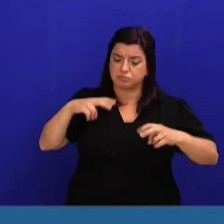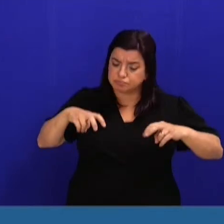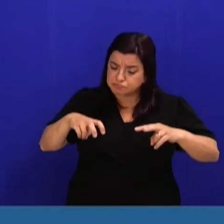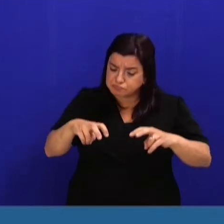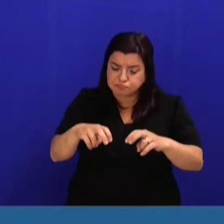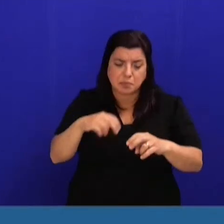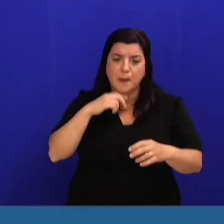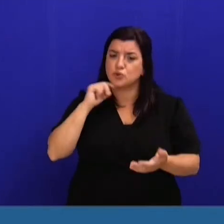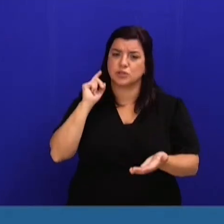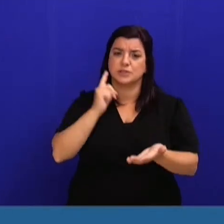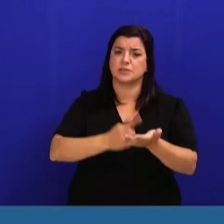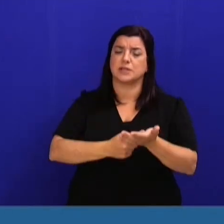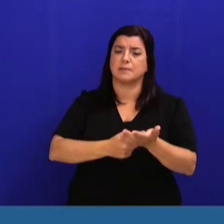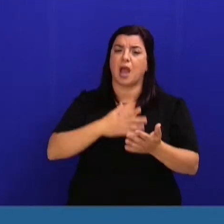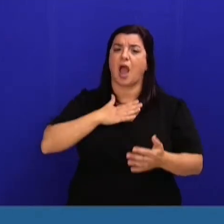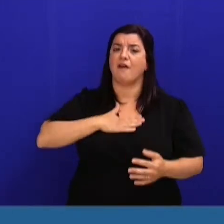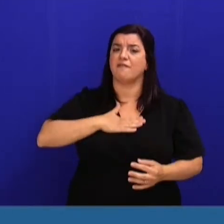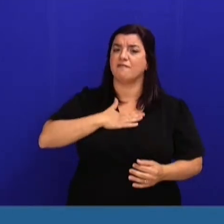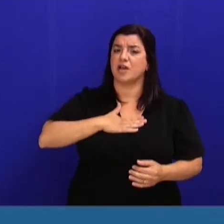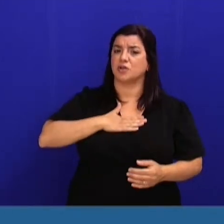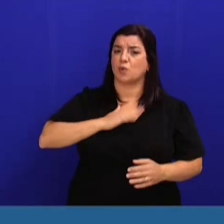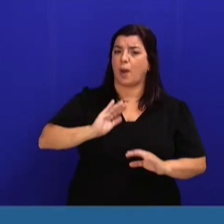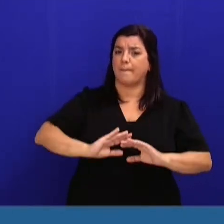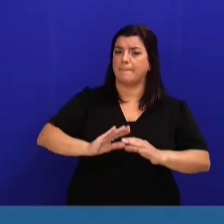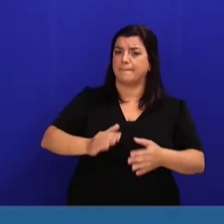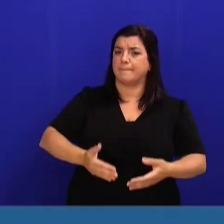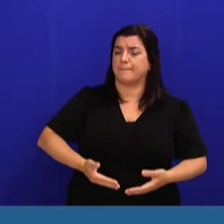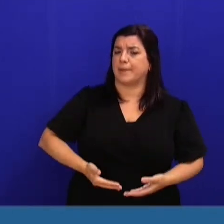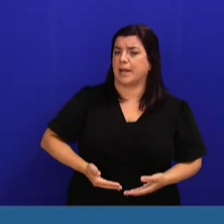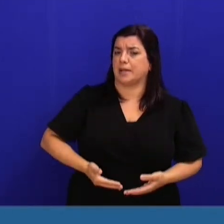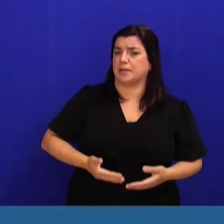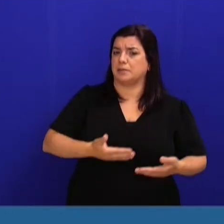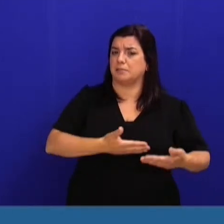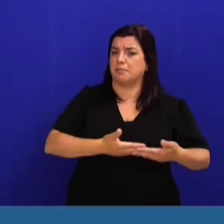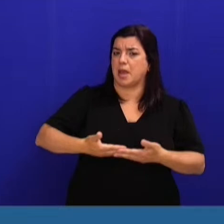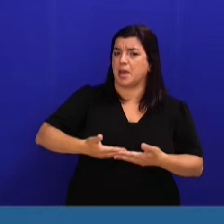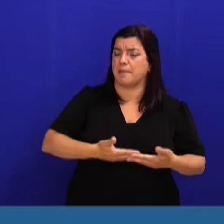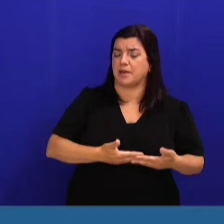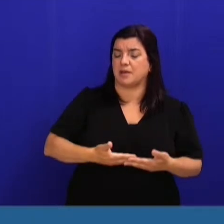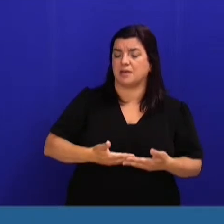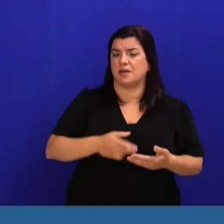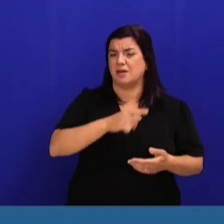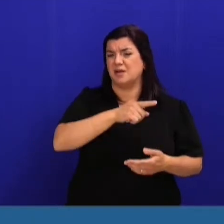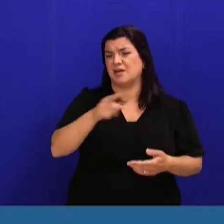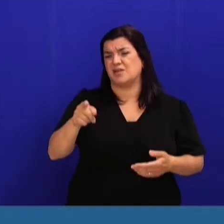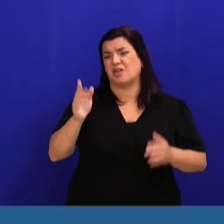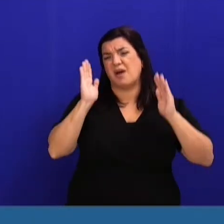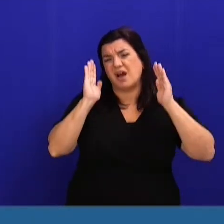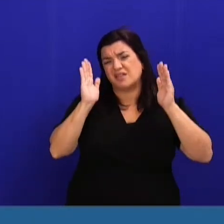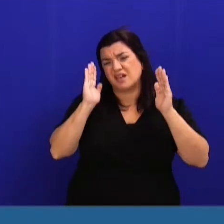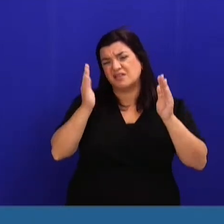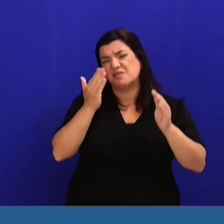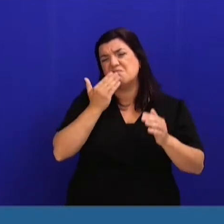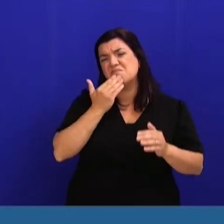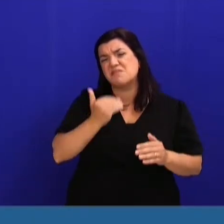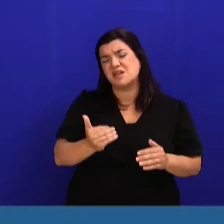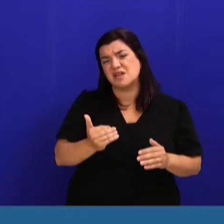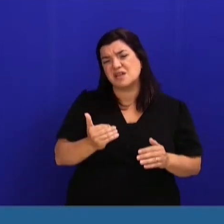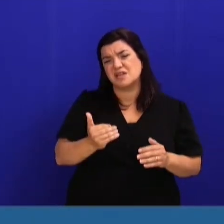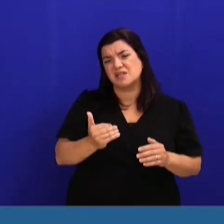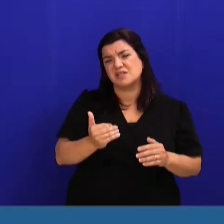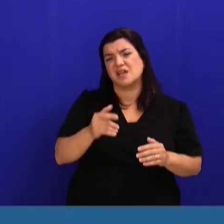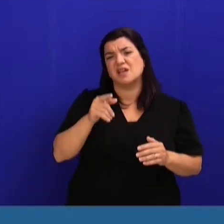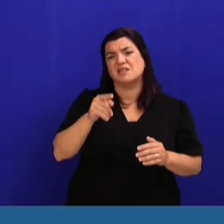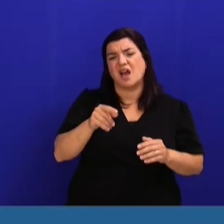ma din tkun qiegħda taffettwa l-fertilità. Ejja noqogħdu attenti minn ċertu informazzjoni tkun qiegħda tiċċirkola